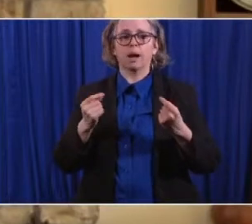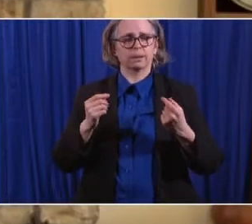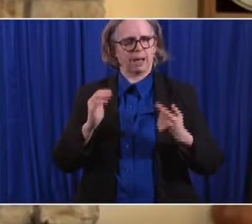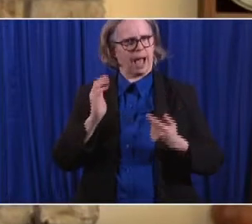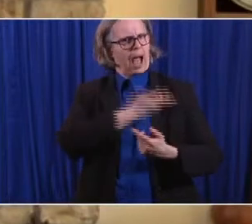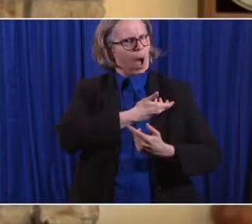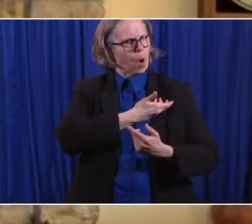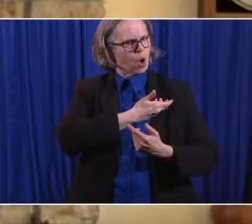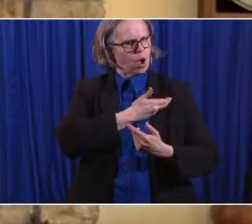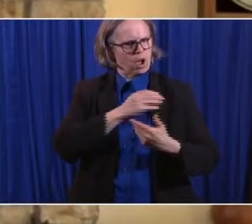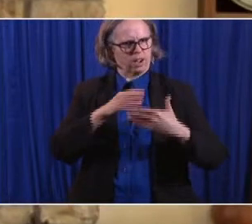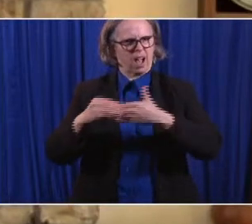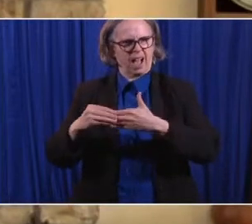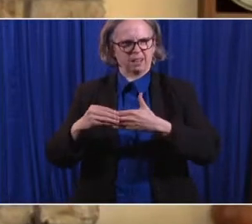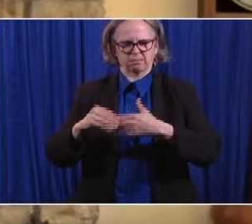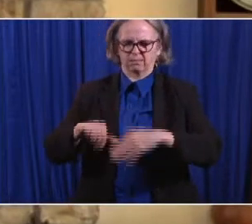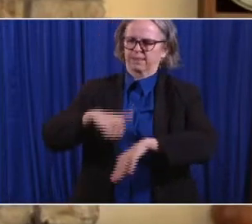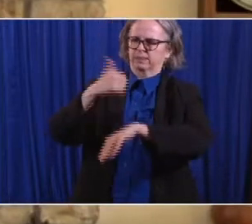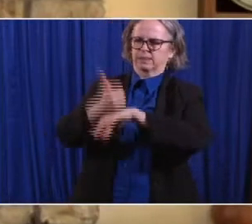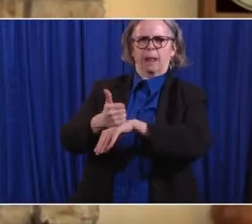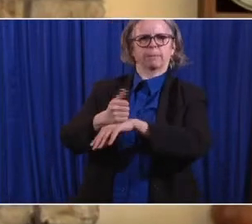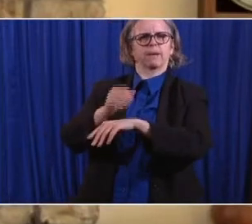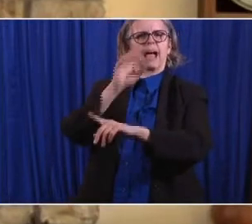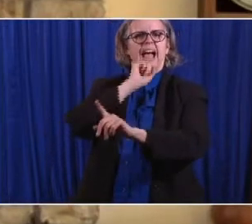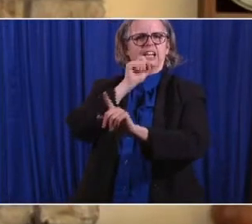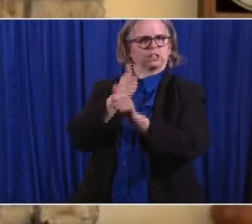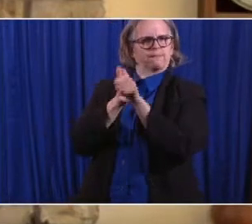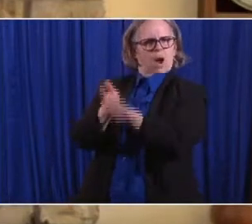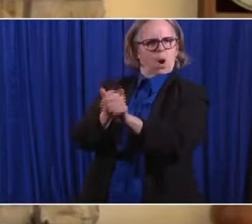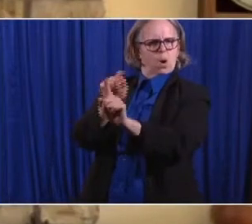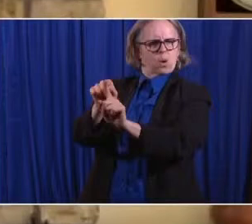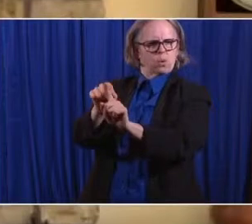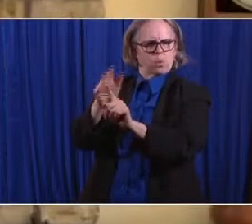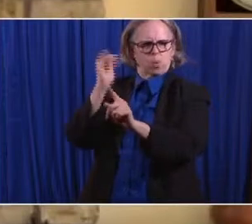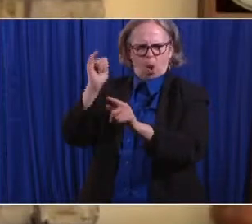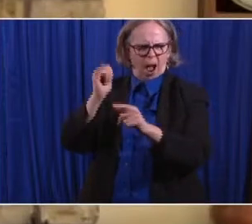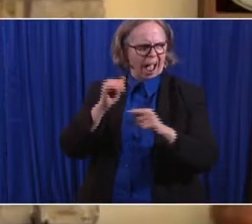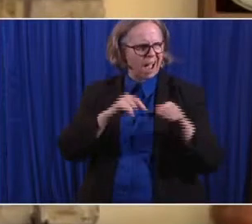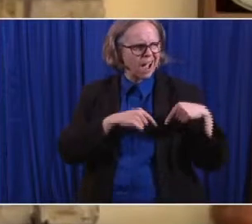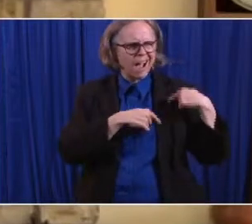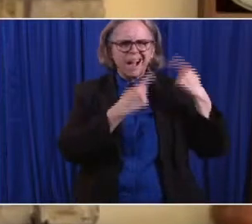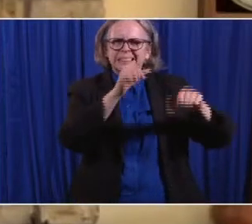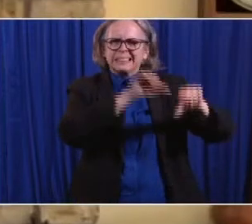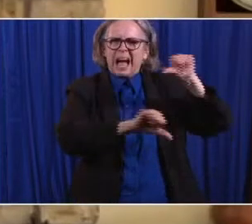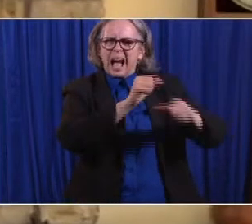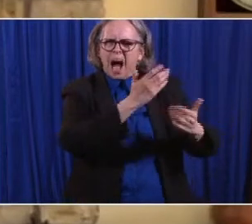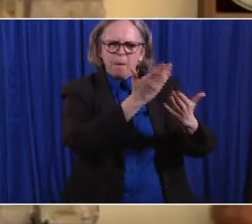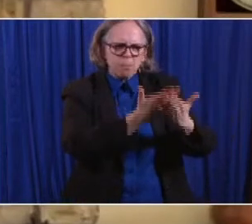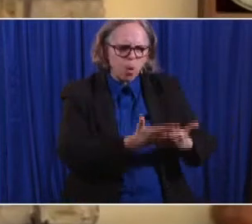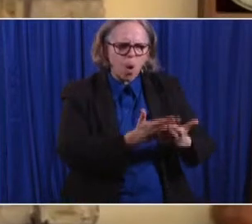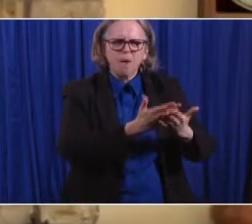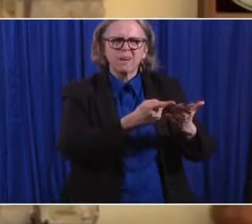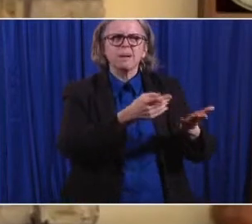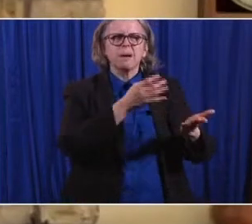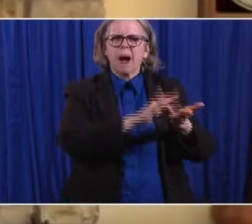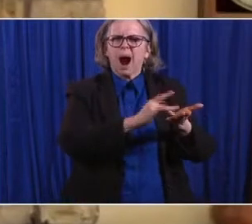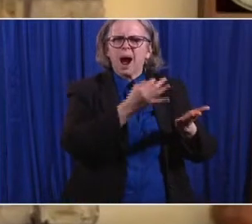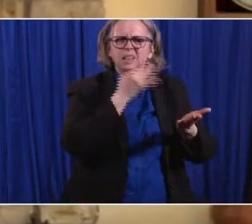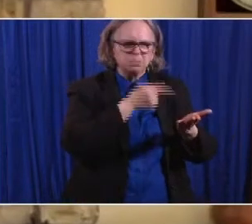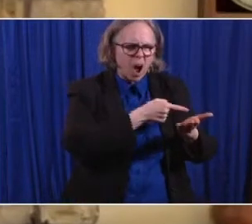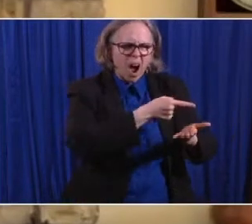by far the best predictor. We have made some exceptions as we have moved forward, but we